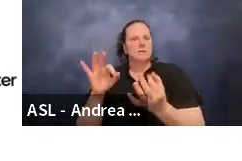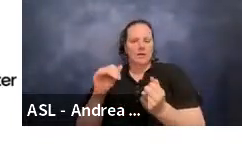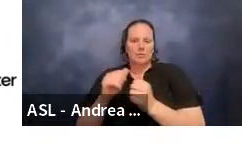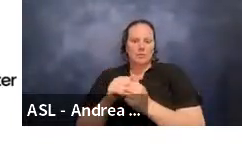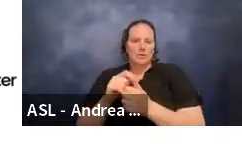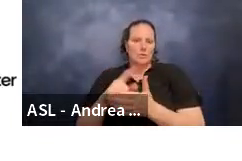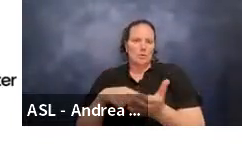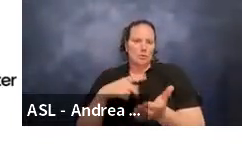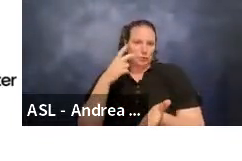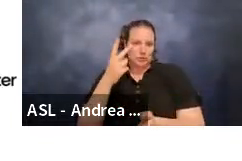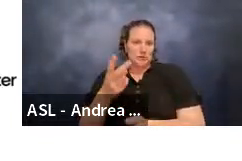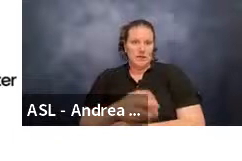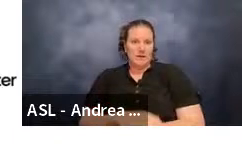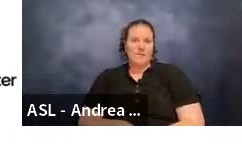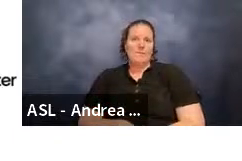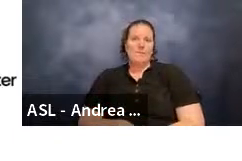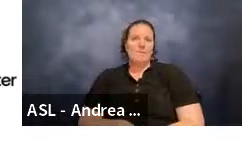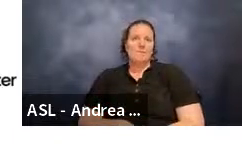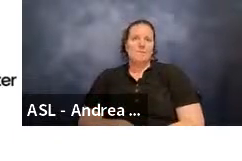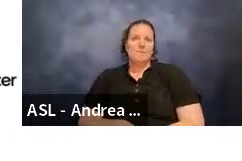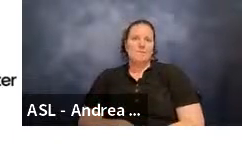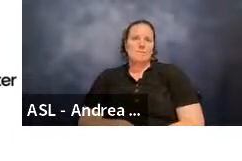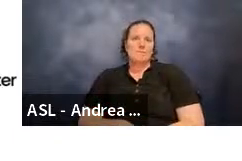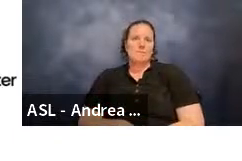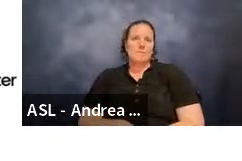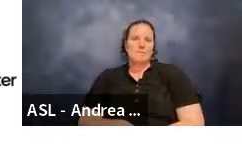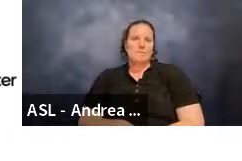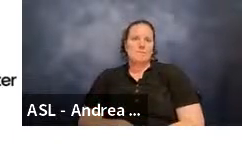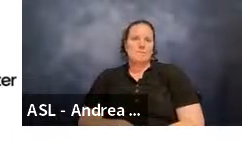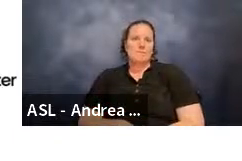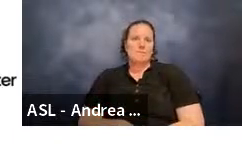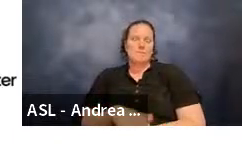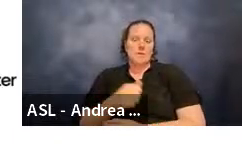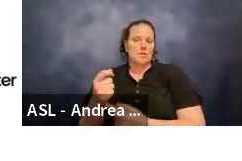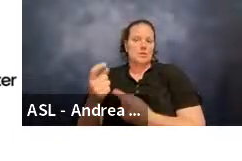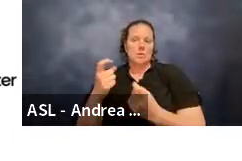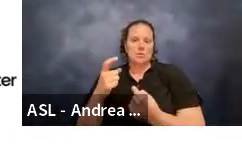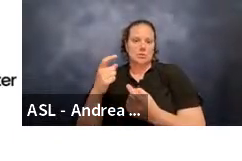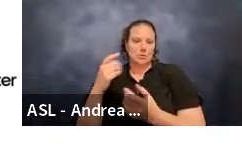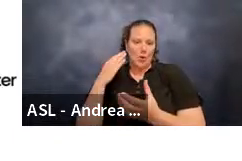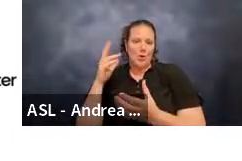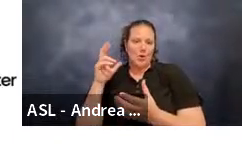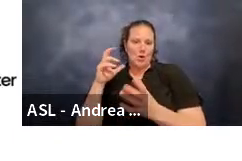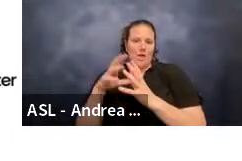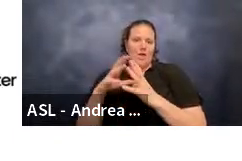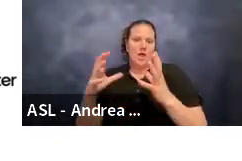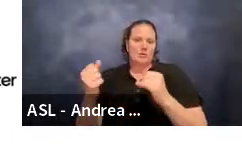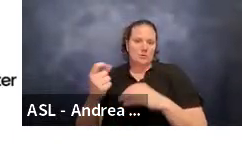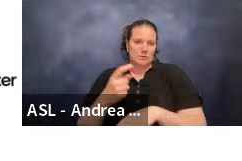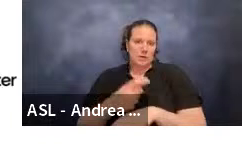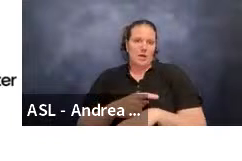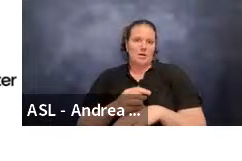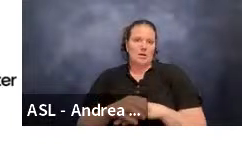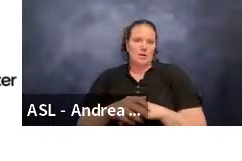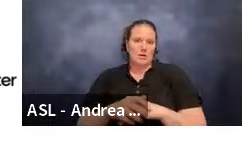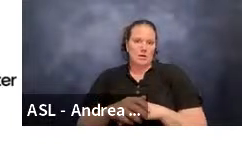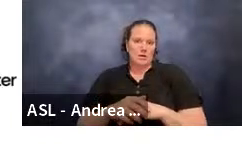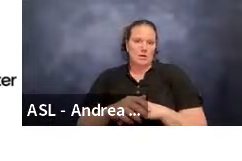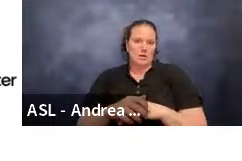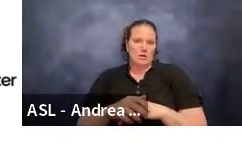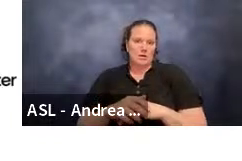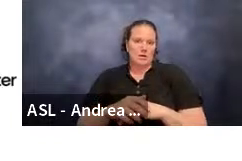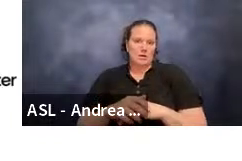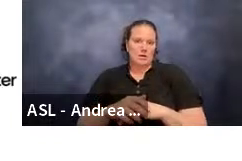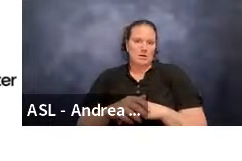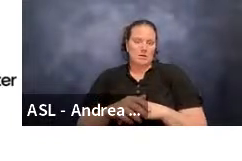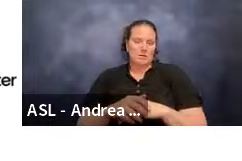we're seeing. And if there's any questions, I know you've heard a lot today and we've been moving along pretty